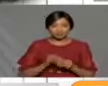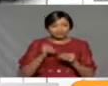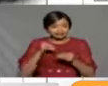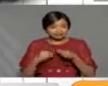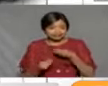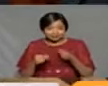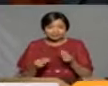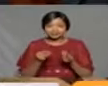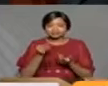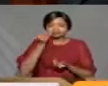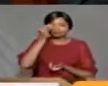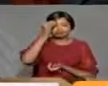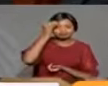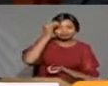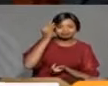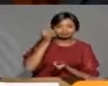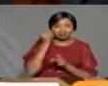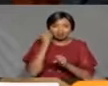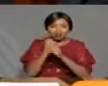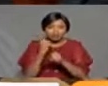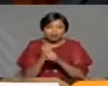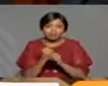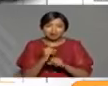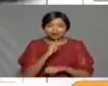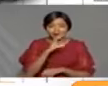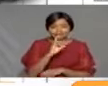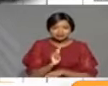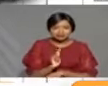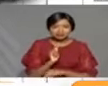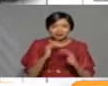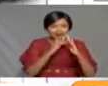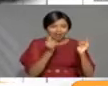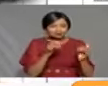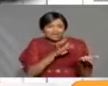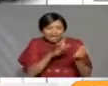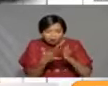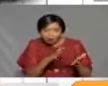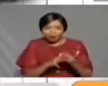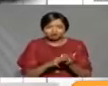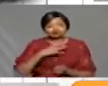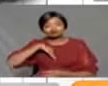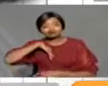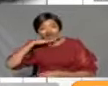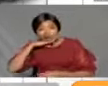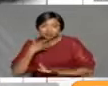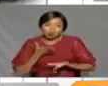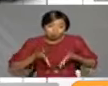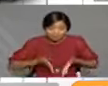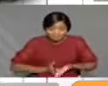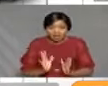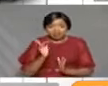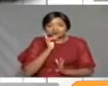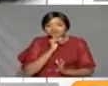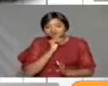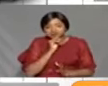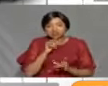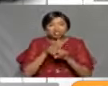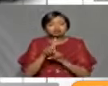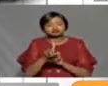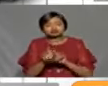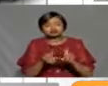Disabilities, education, labor force, ICT, housing conditions, death and live births, as well as questions on